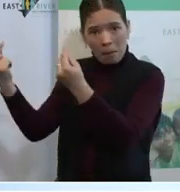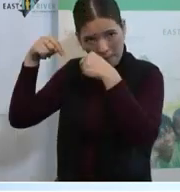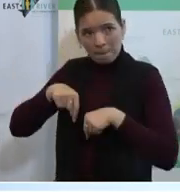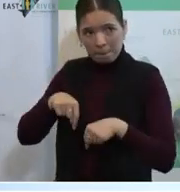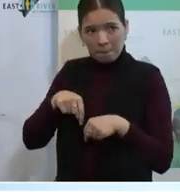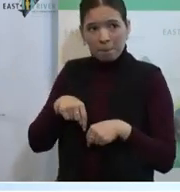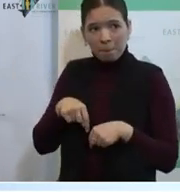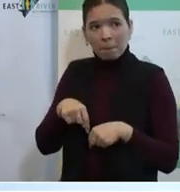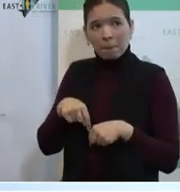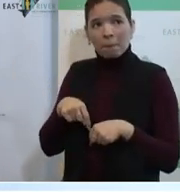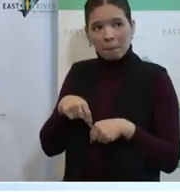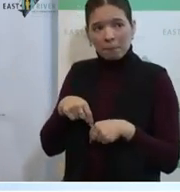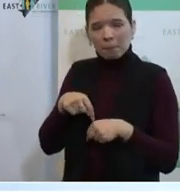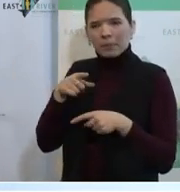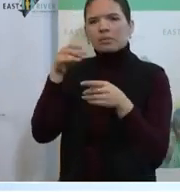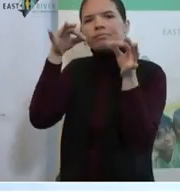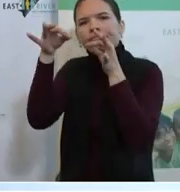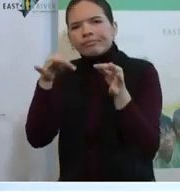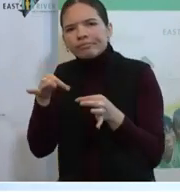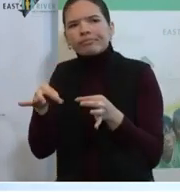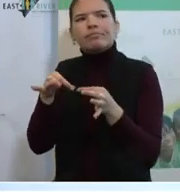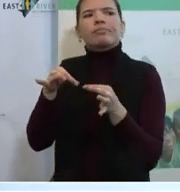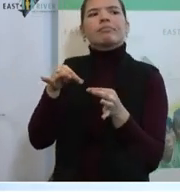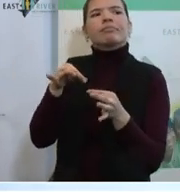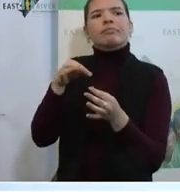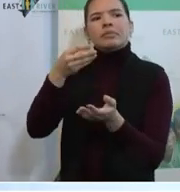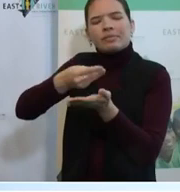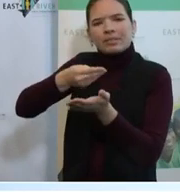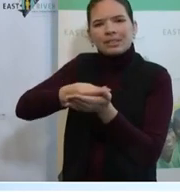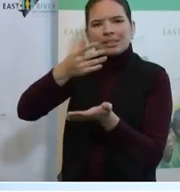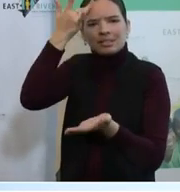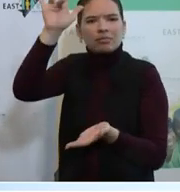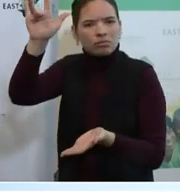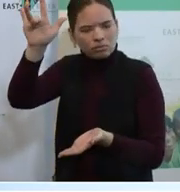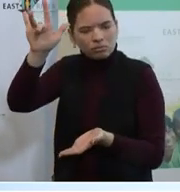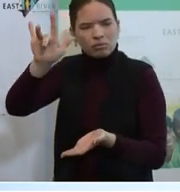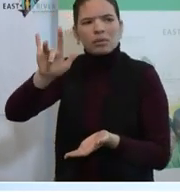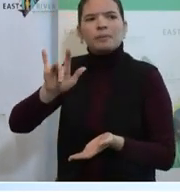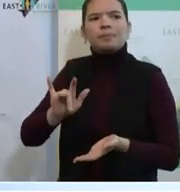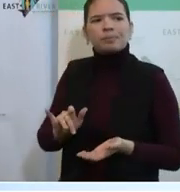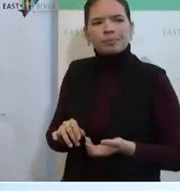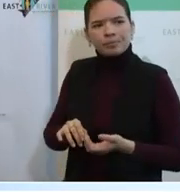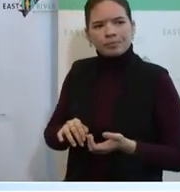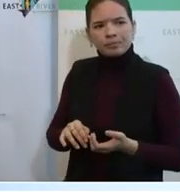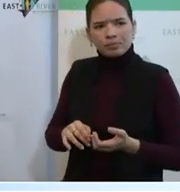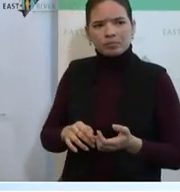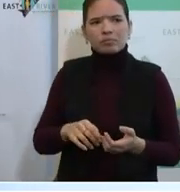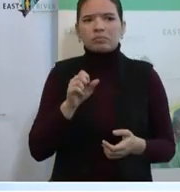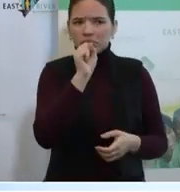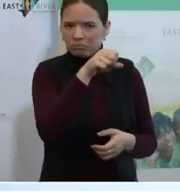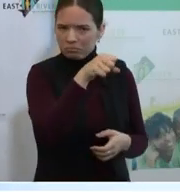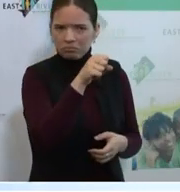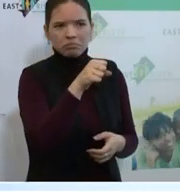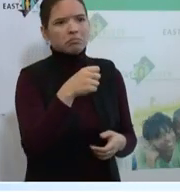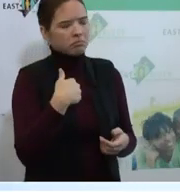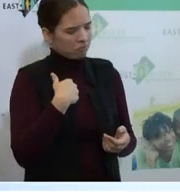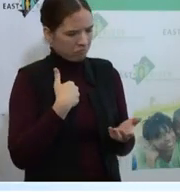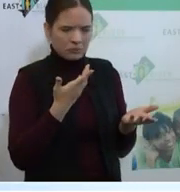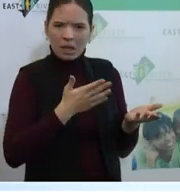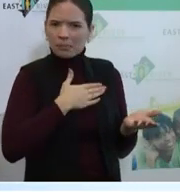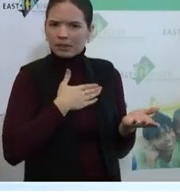do we contact you? Yeah, Disby would be fantastic. Thank you. Thank you. And didn't Commissioner Woods do